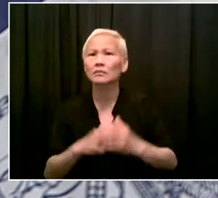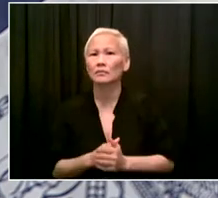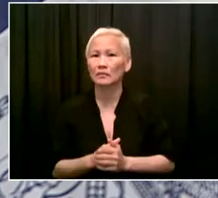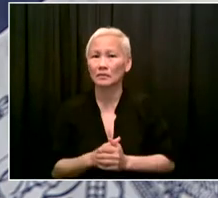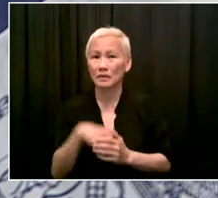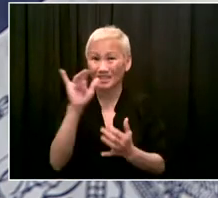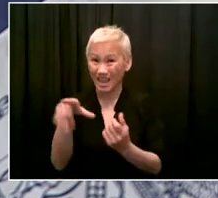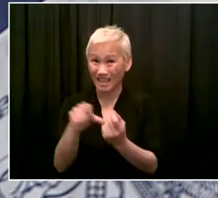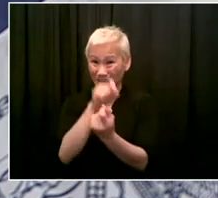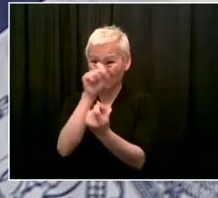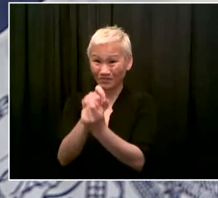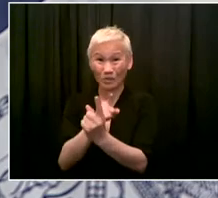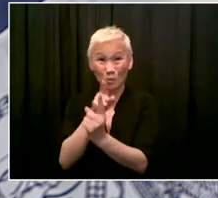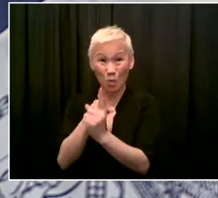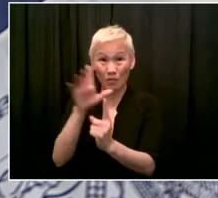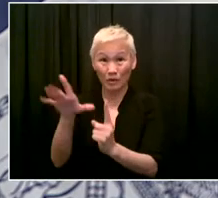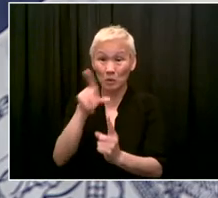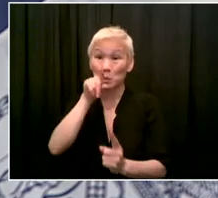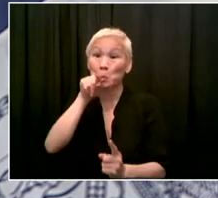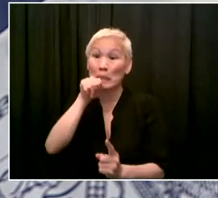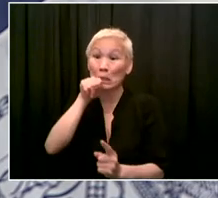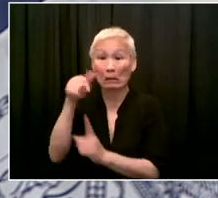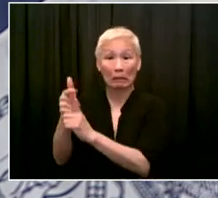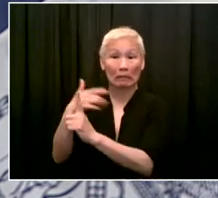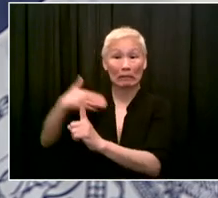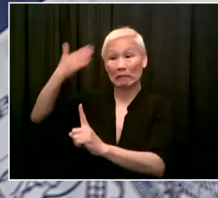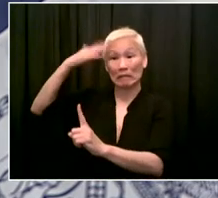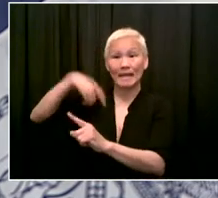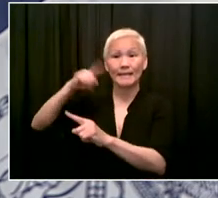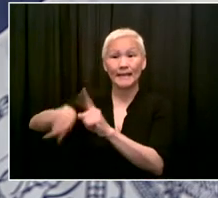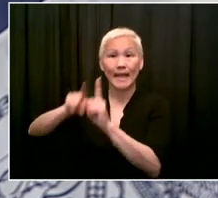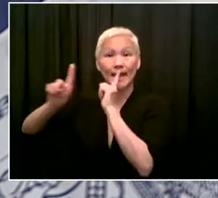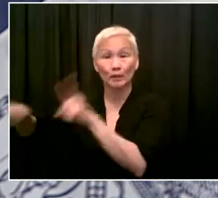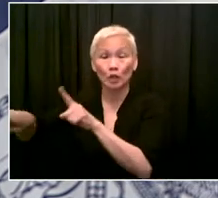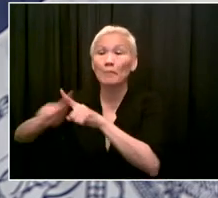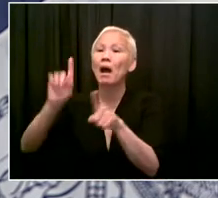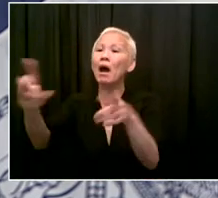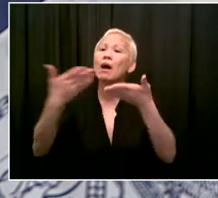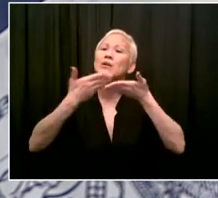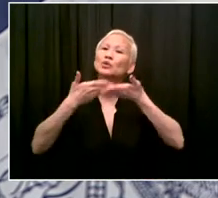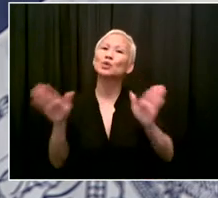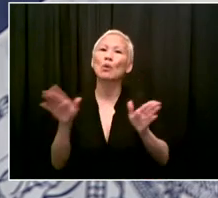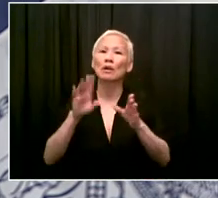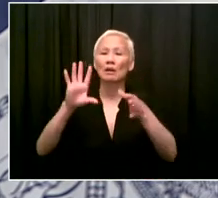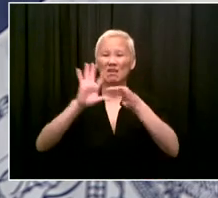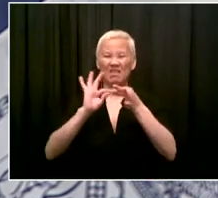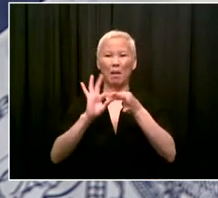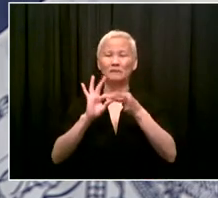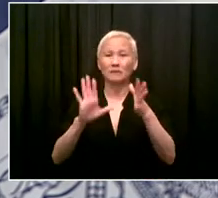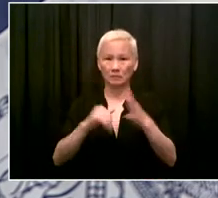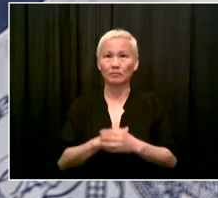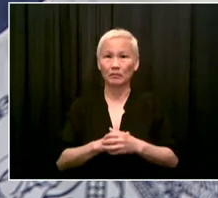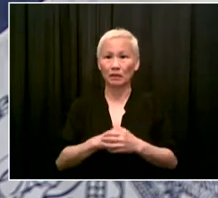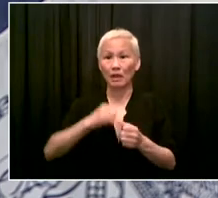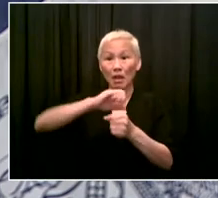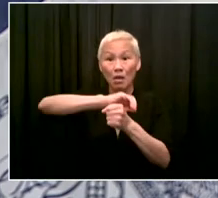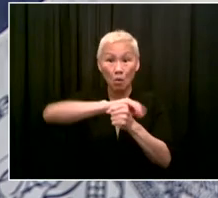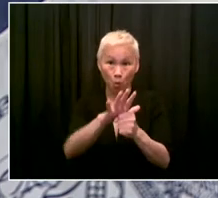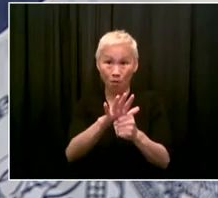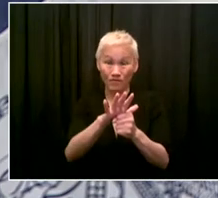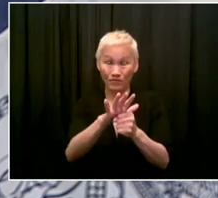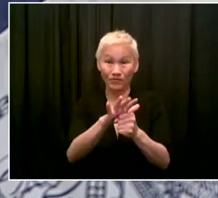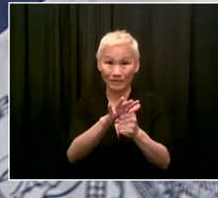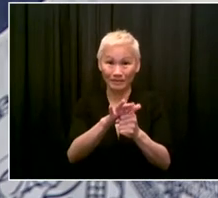COVID took up so much of the space. All of us, emotionally, intellectually, coverage, you know, column